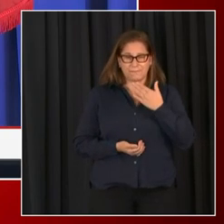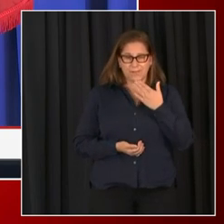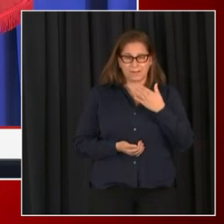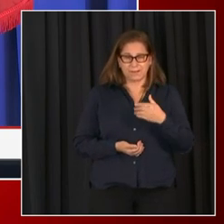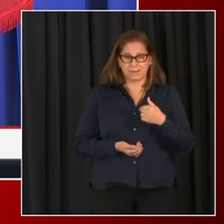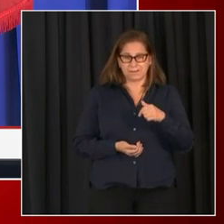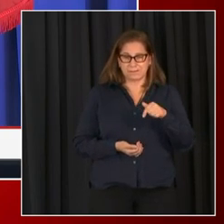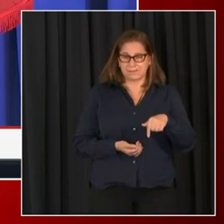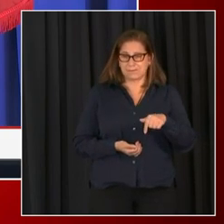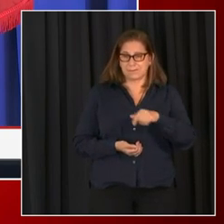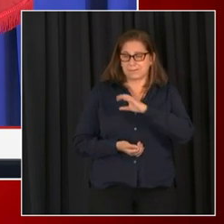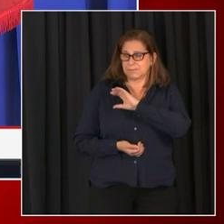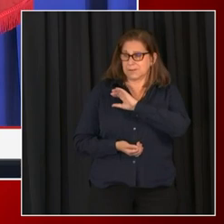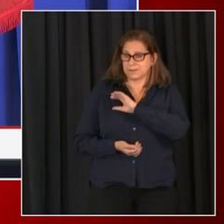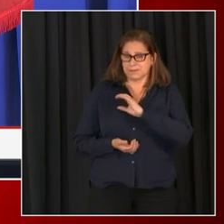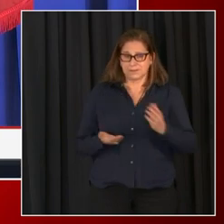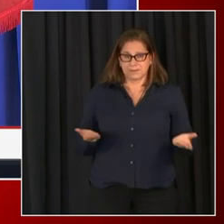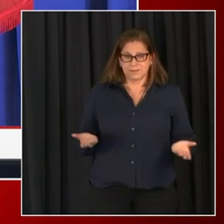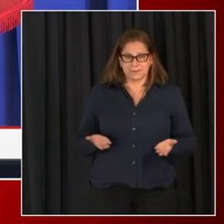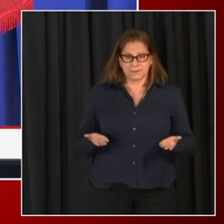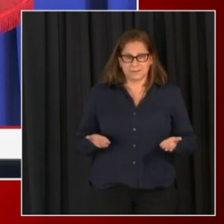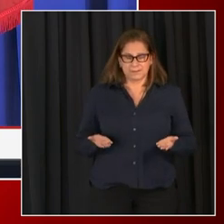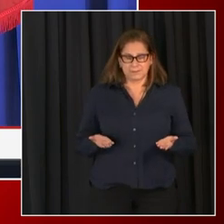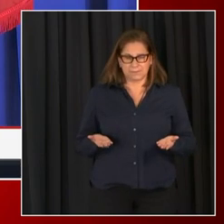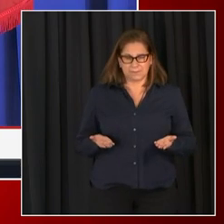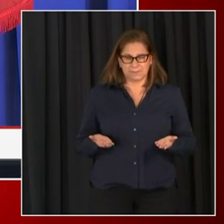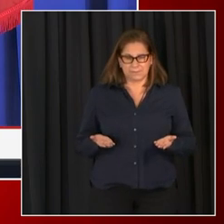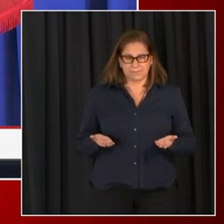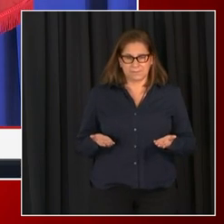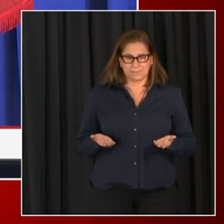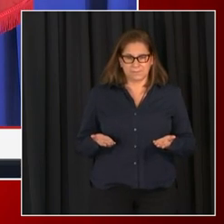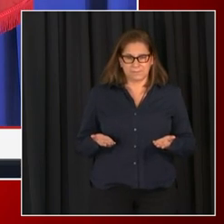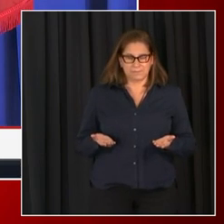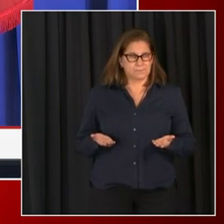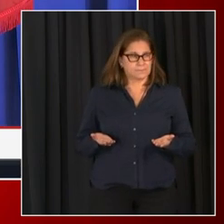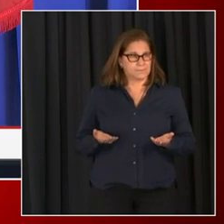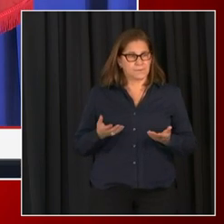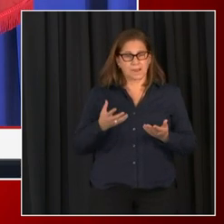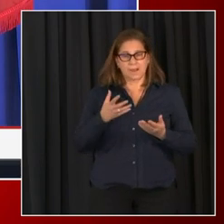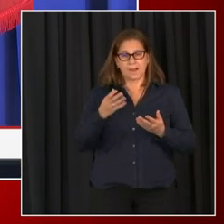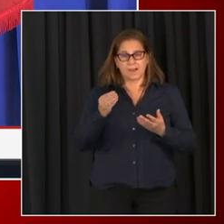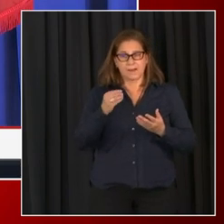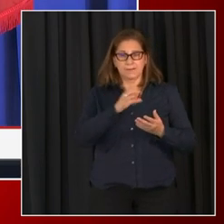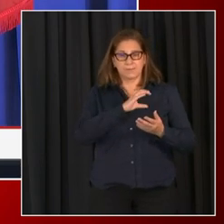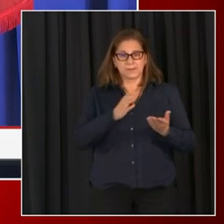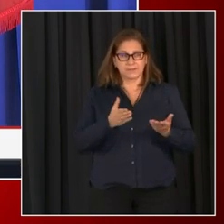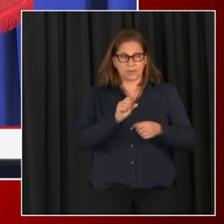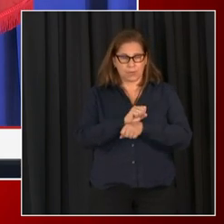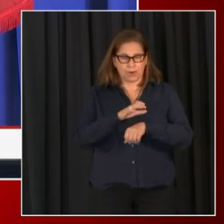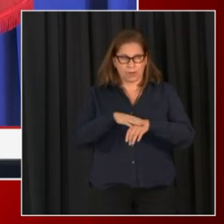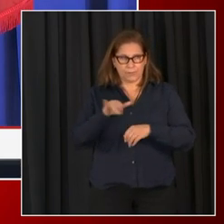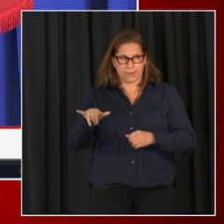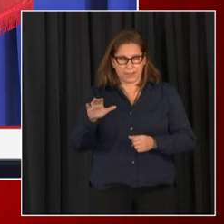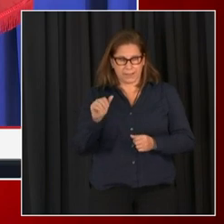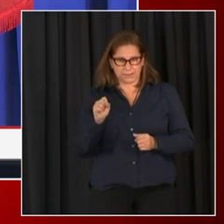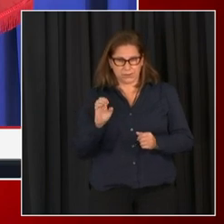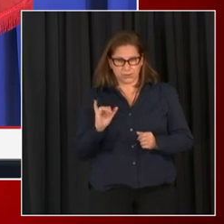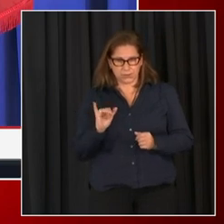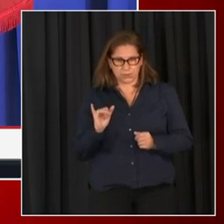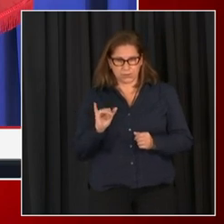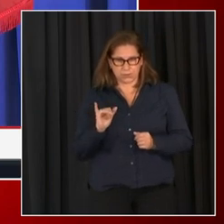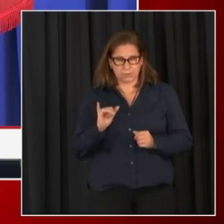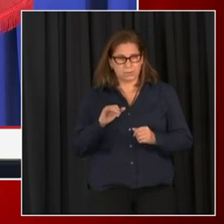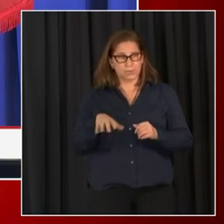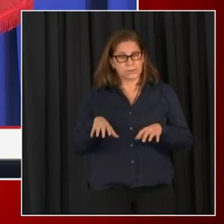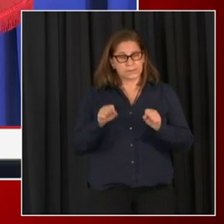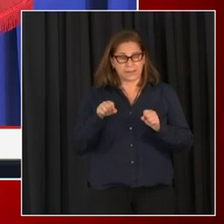who worked on that case. And I hope that people take it very seriously because it is very serious.